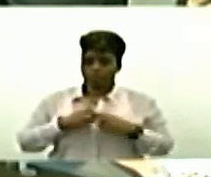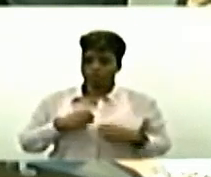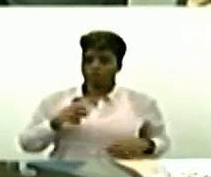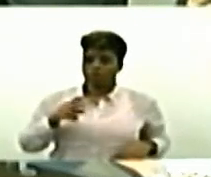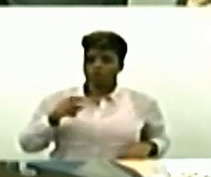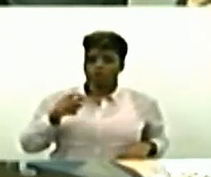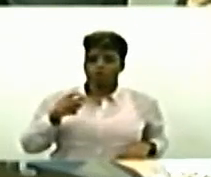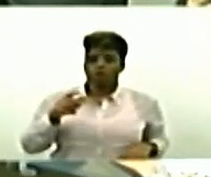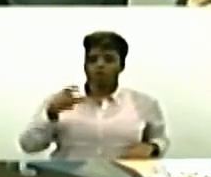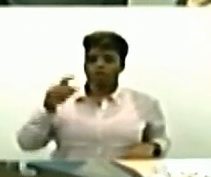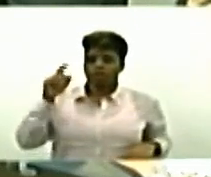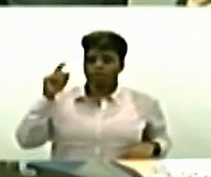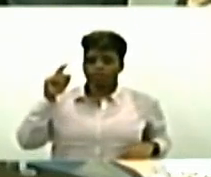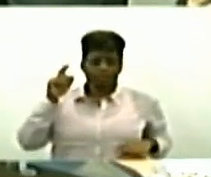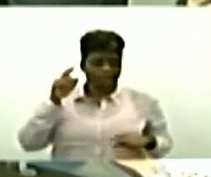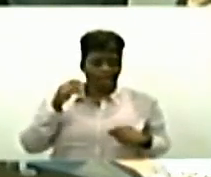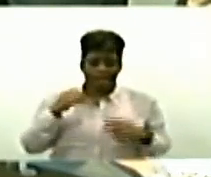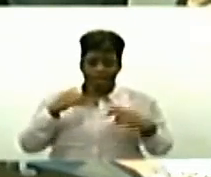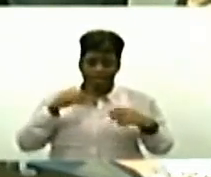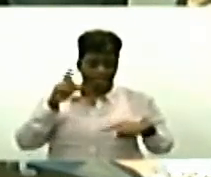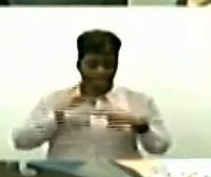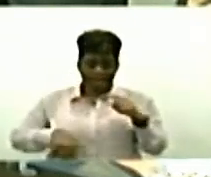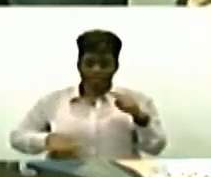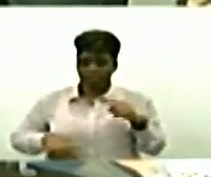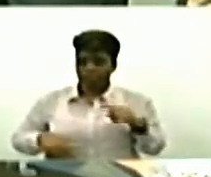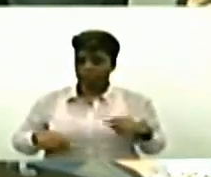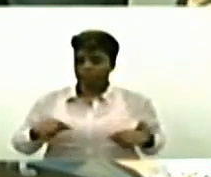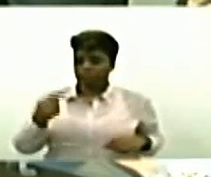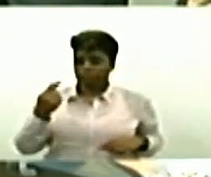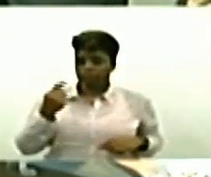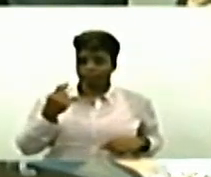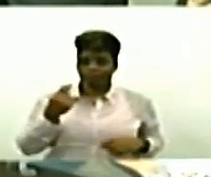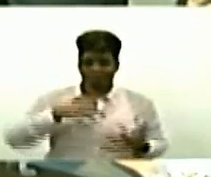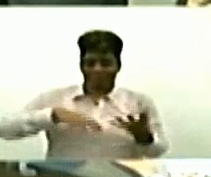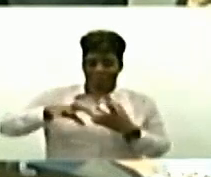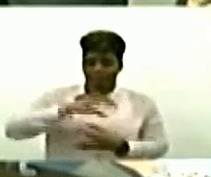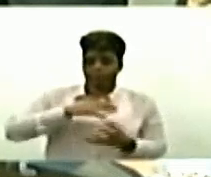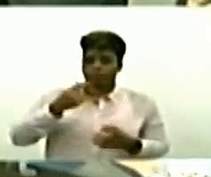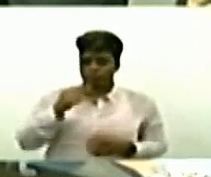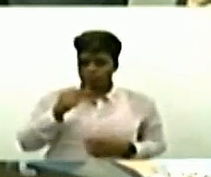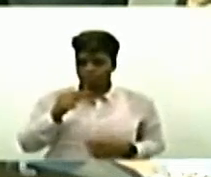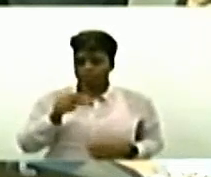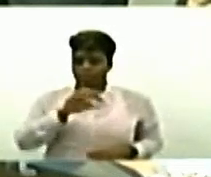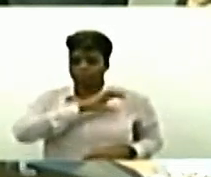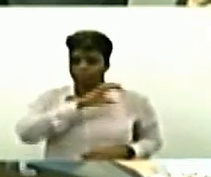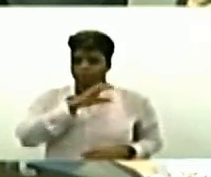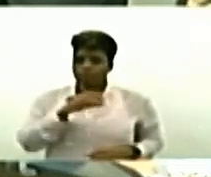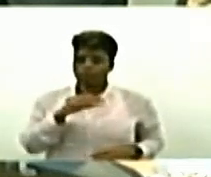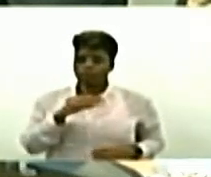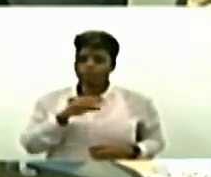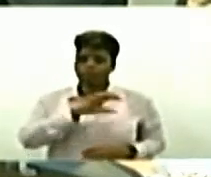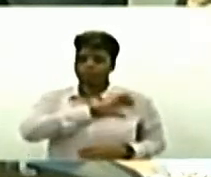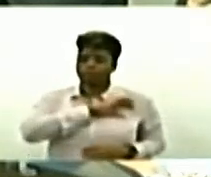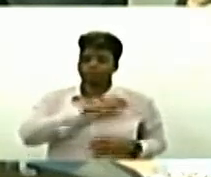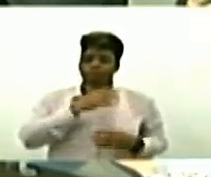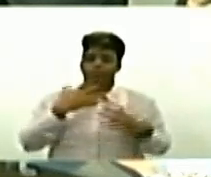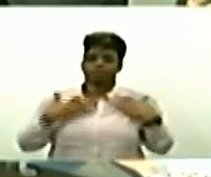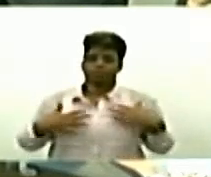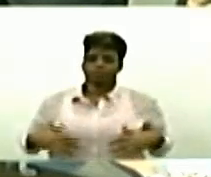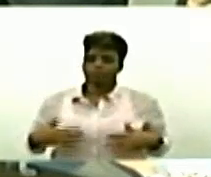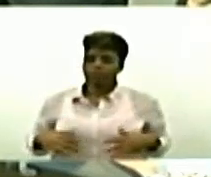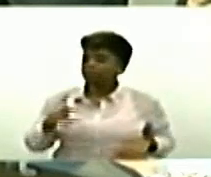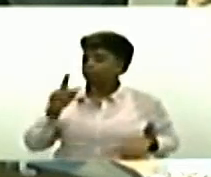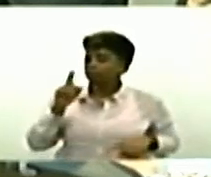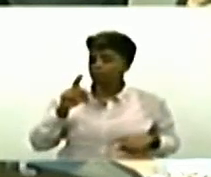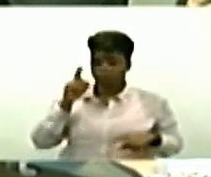wear camouflage clothing because that is reserved for the security services. The